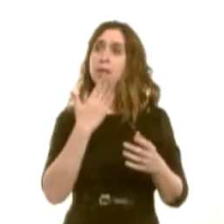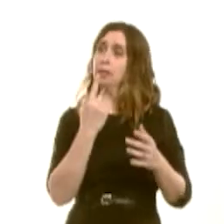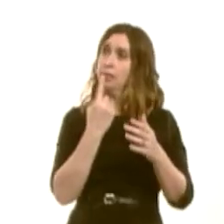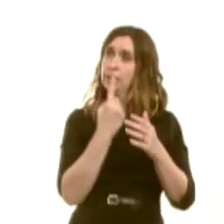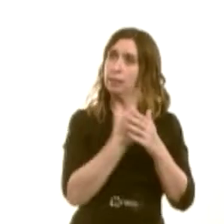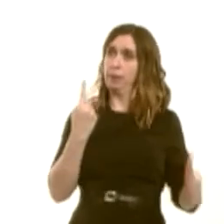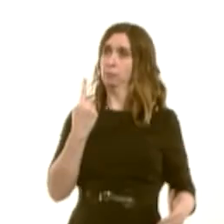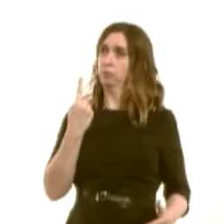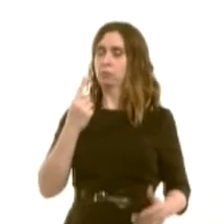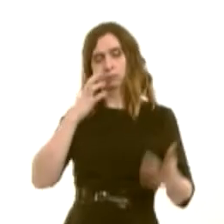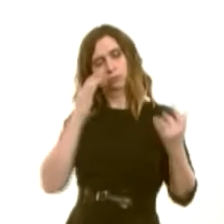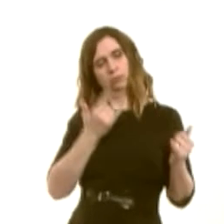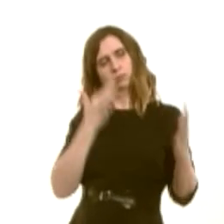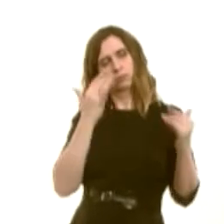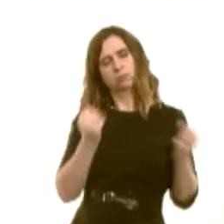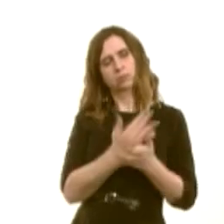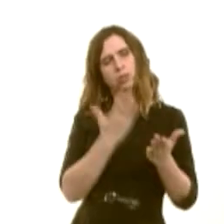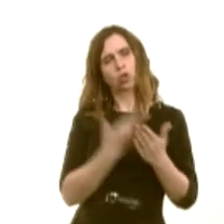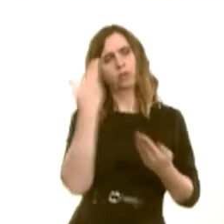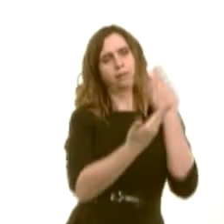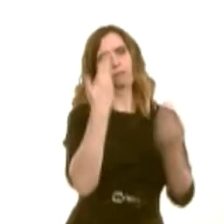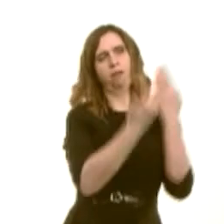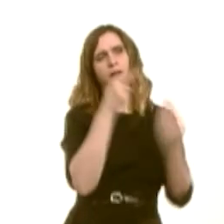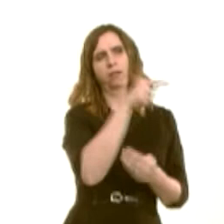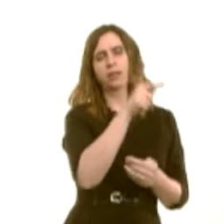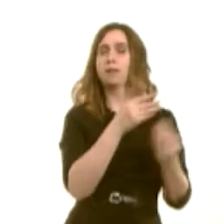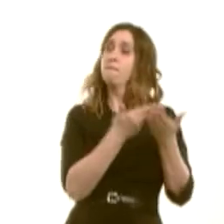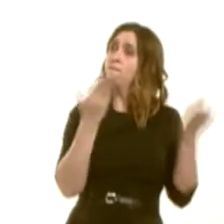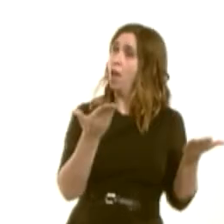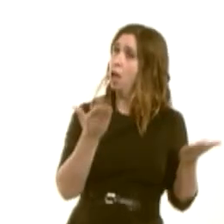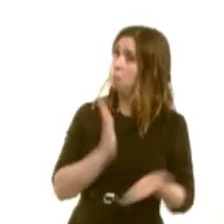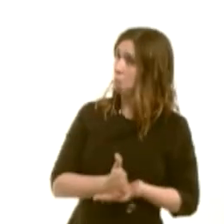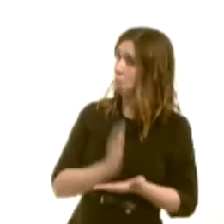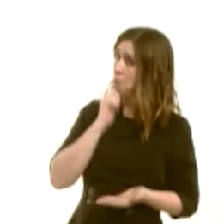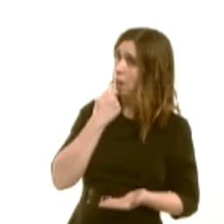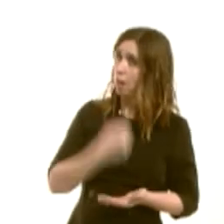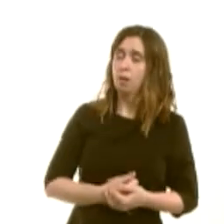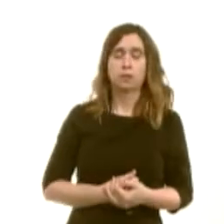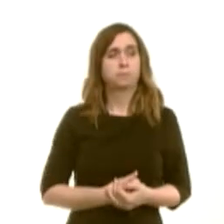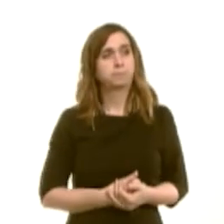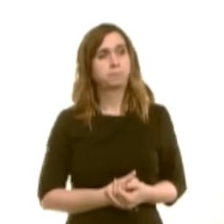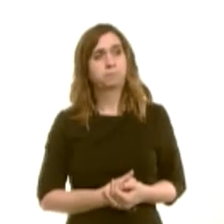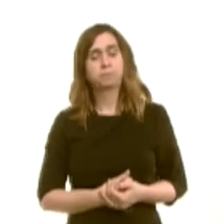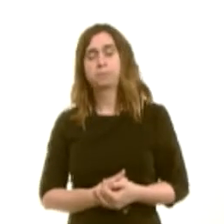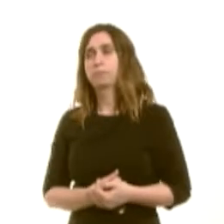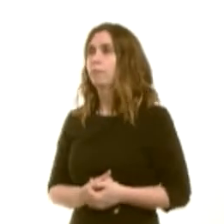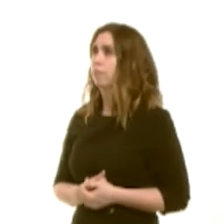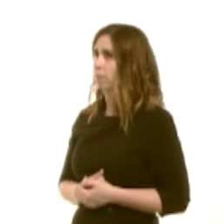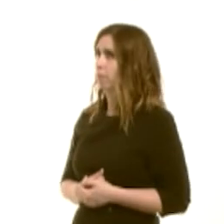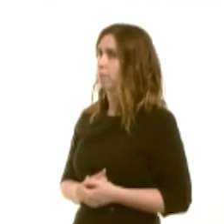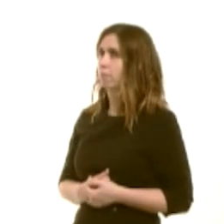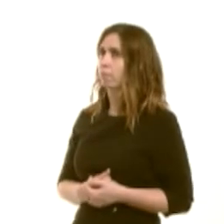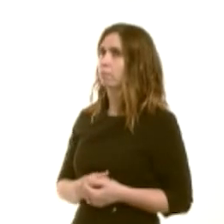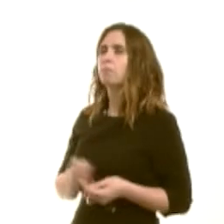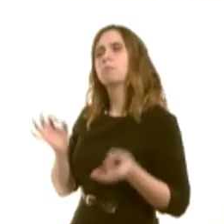adjudicator to ensure fairness within this system? Well, first of all, the reason why nothing